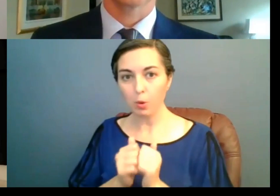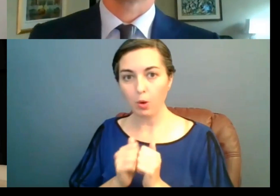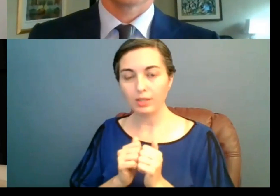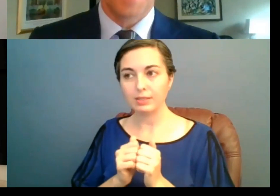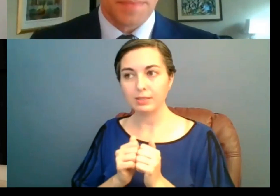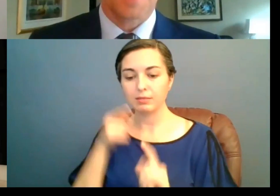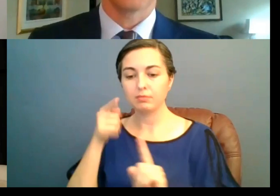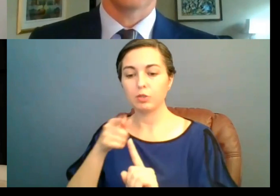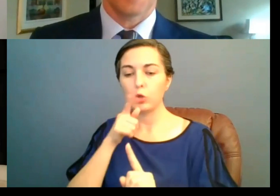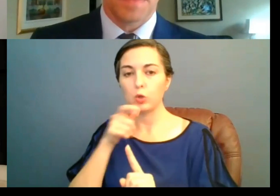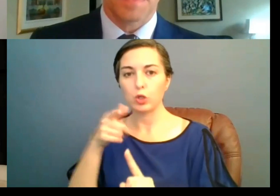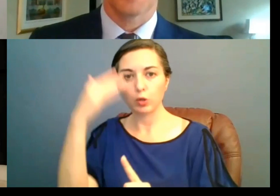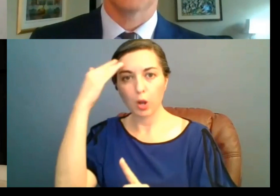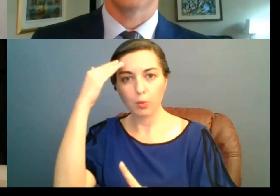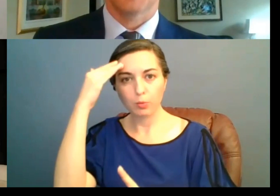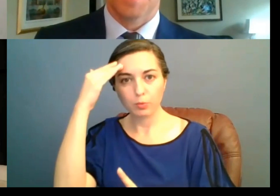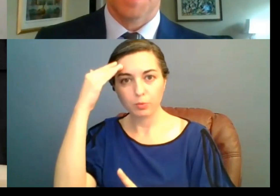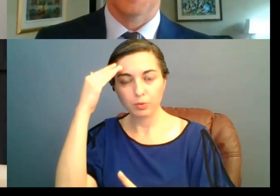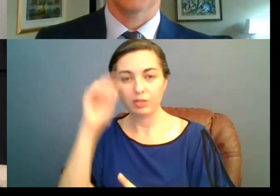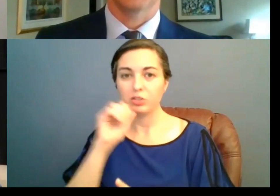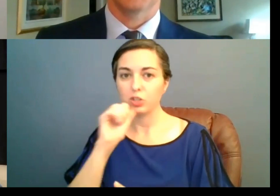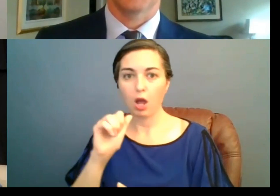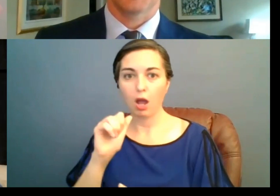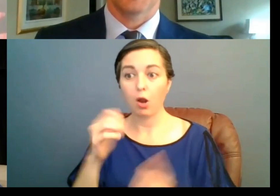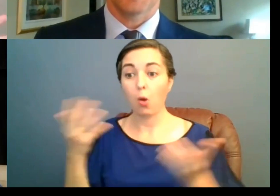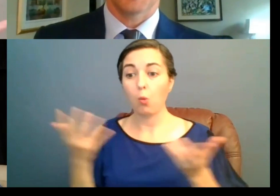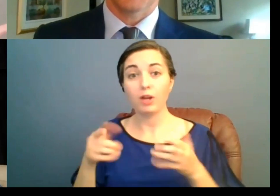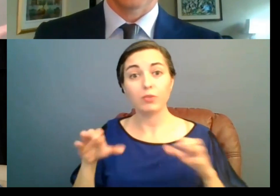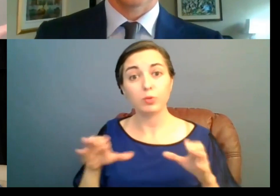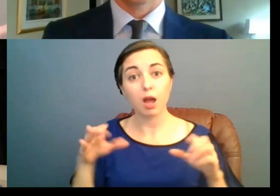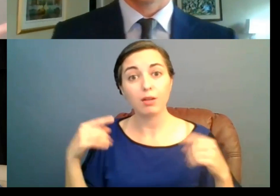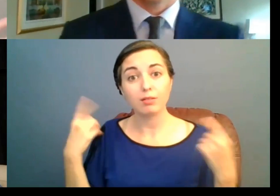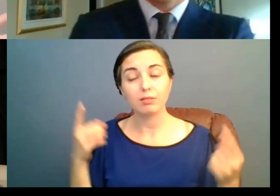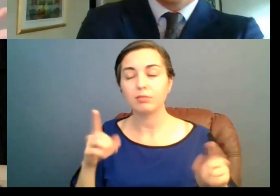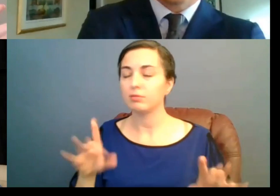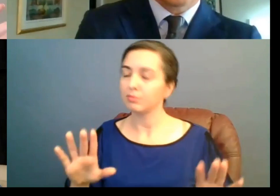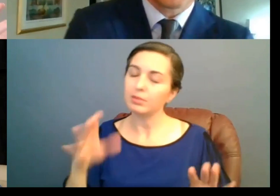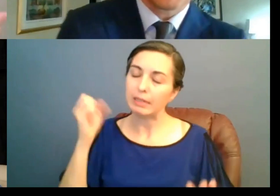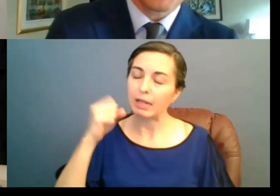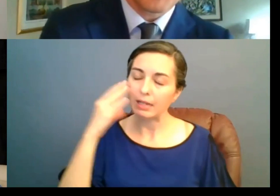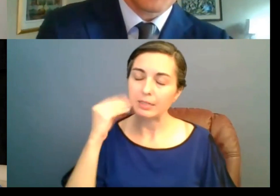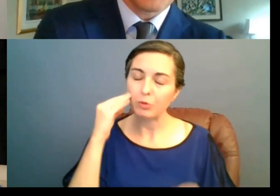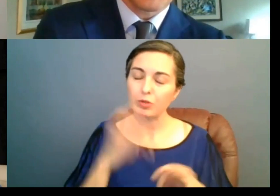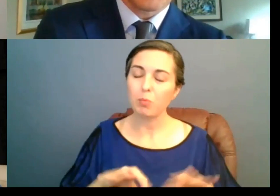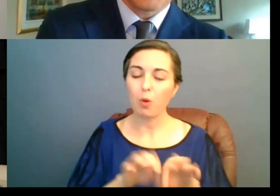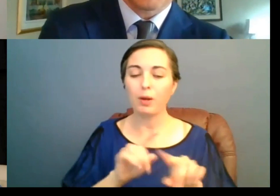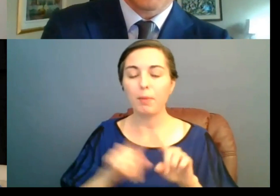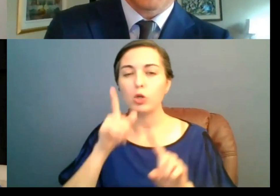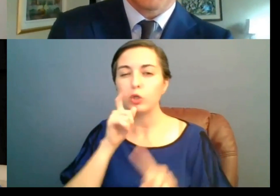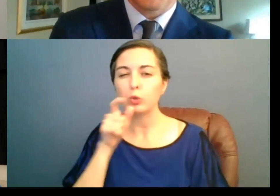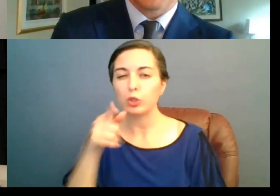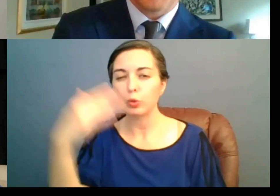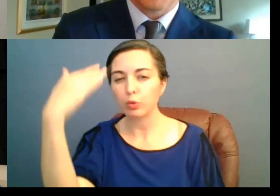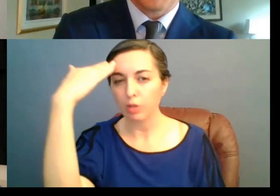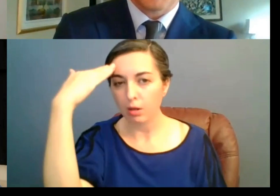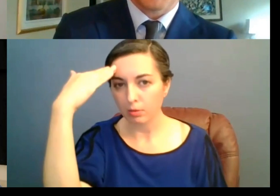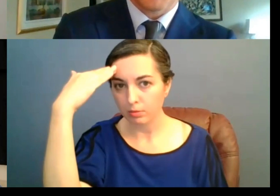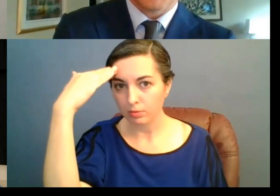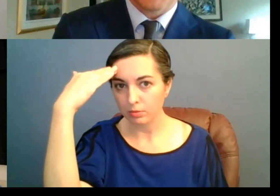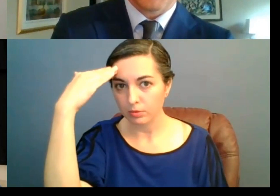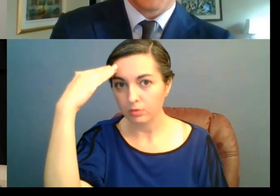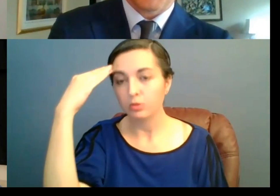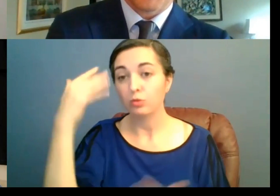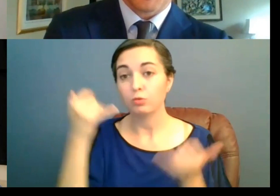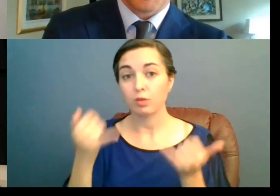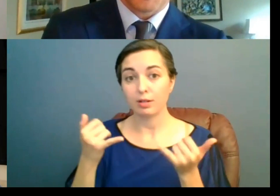know rather than just experience. Experience is really important, but also who you know. I mean, right now we're in